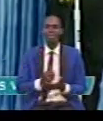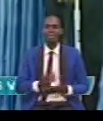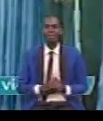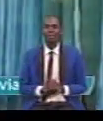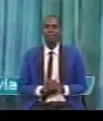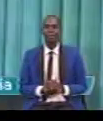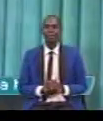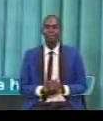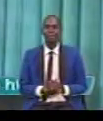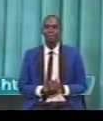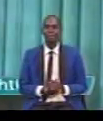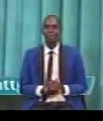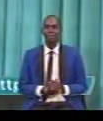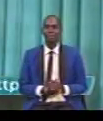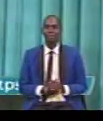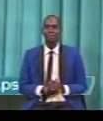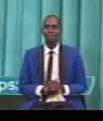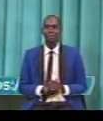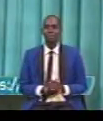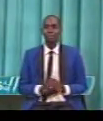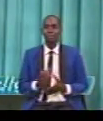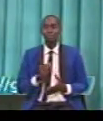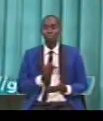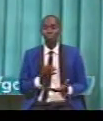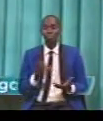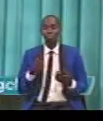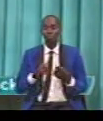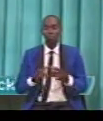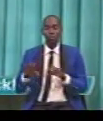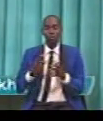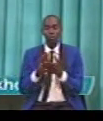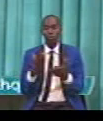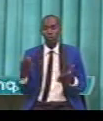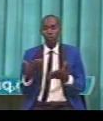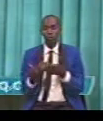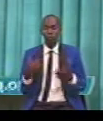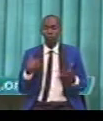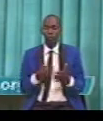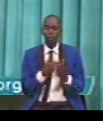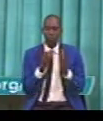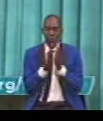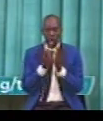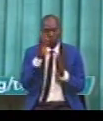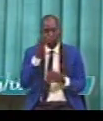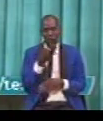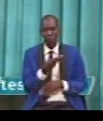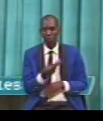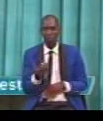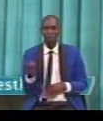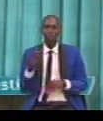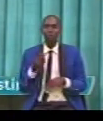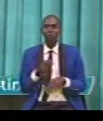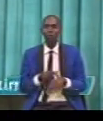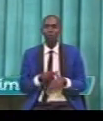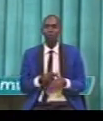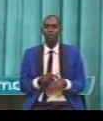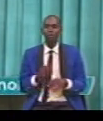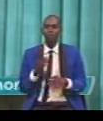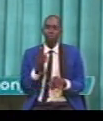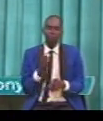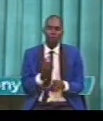Amen. I want you to do something before we just pray for a few minutes. Just give the Lord